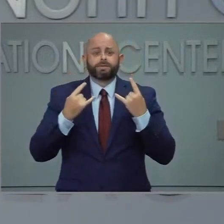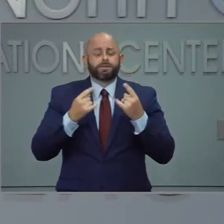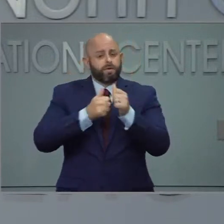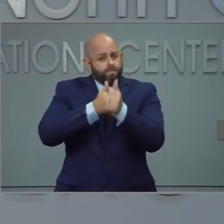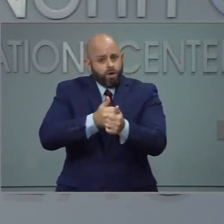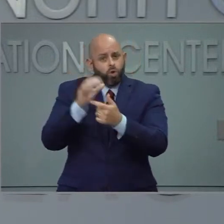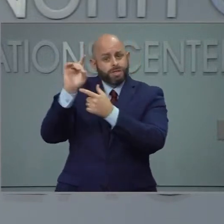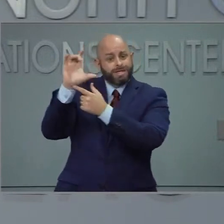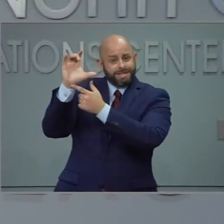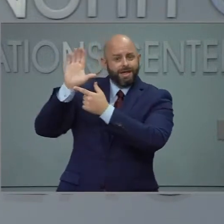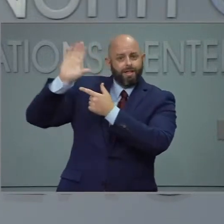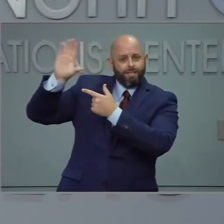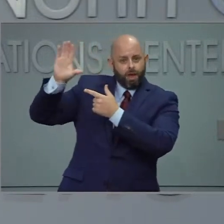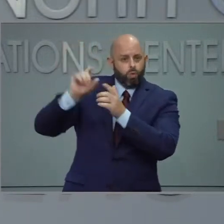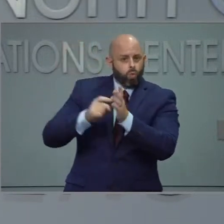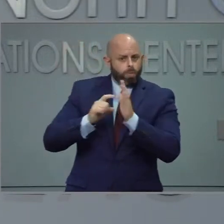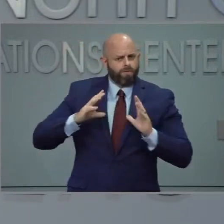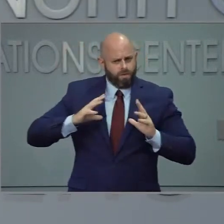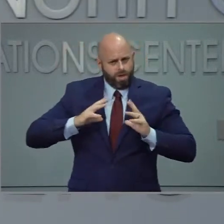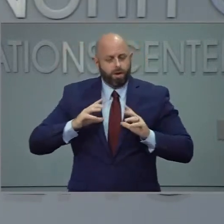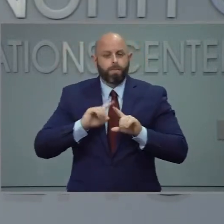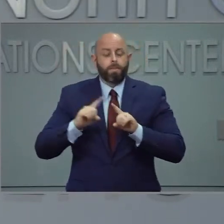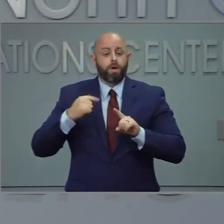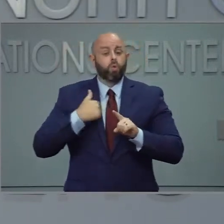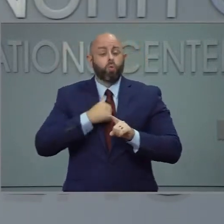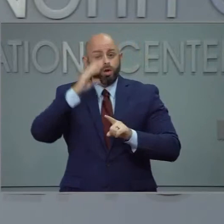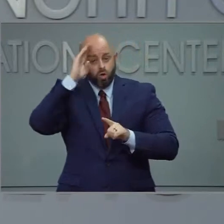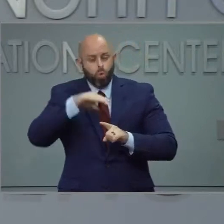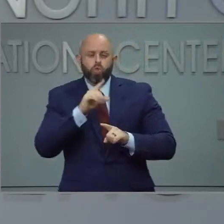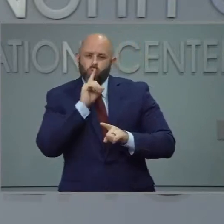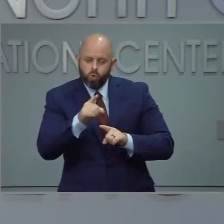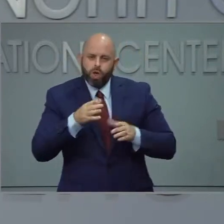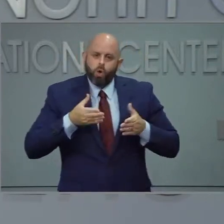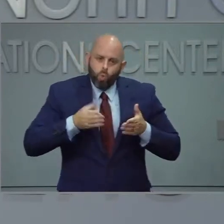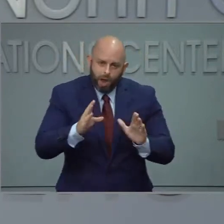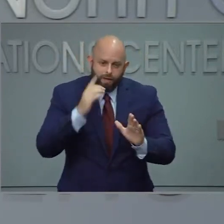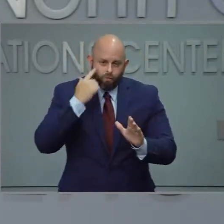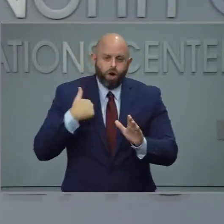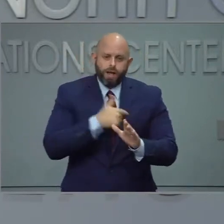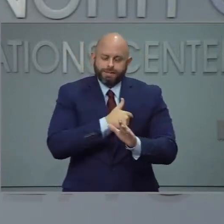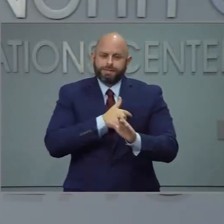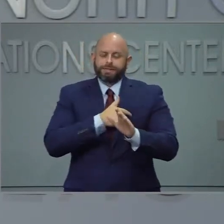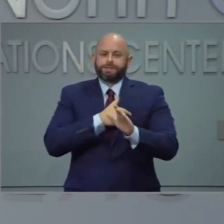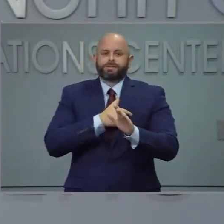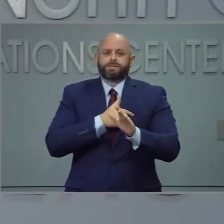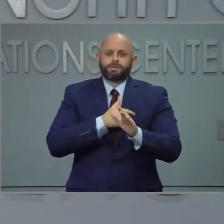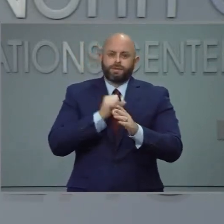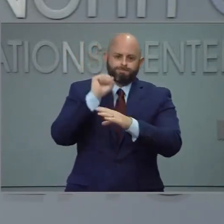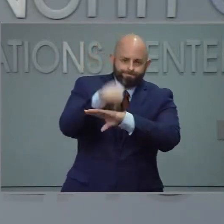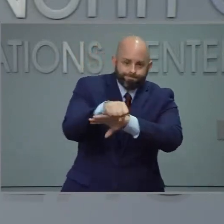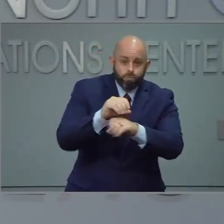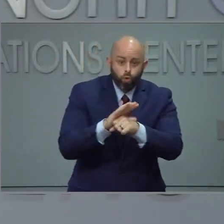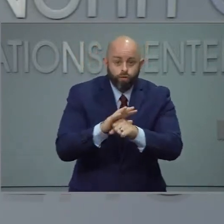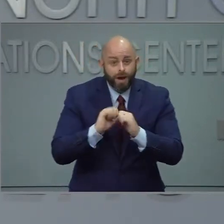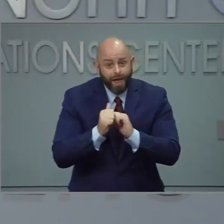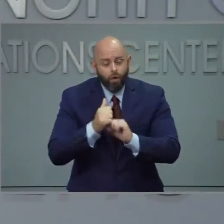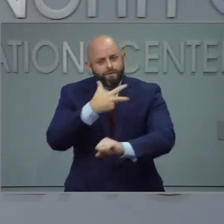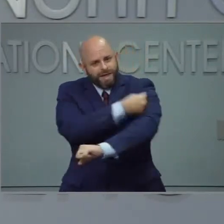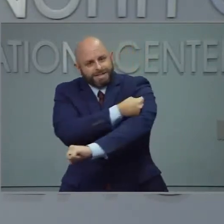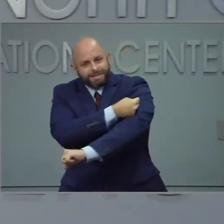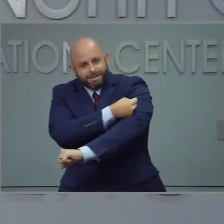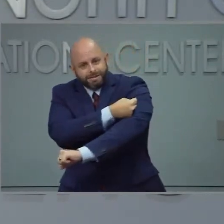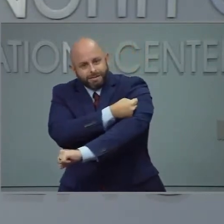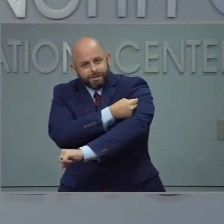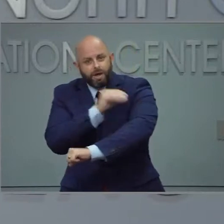CDC guidelines. But we know the real way out of this is vaccines. And this is why we're issuing